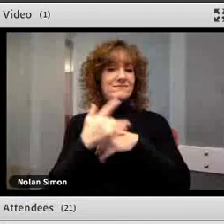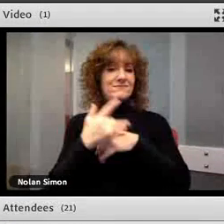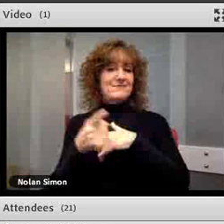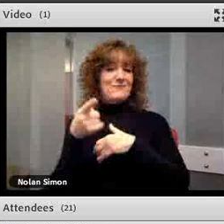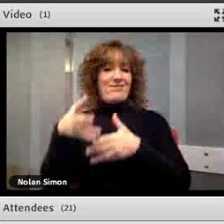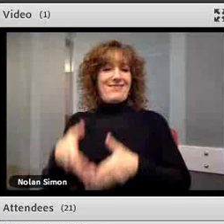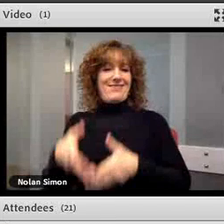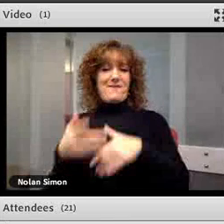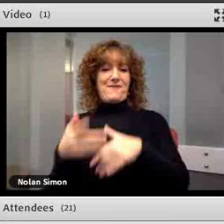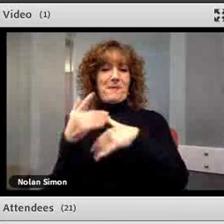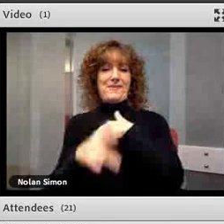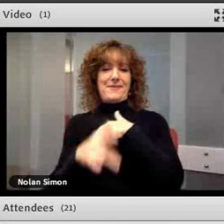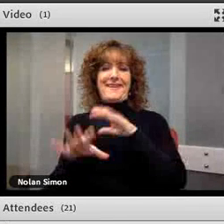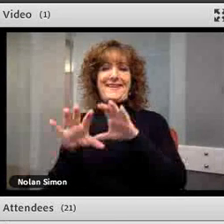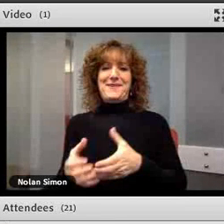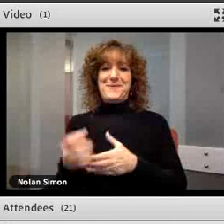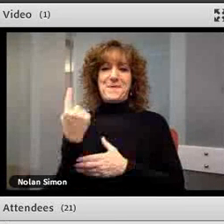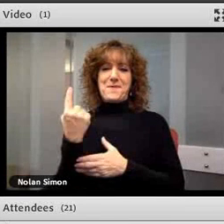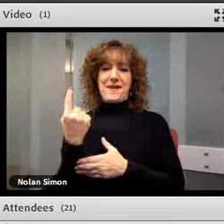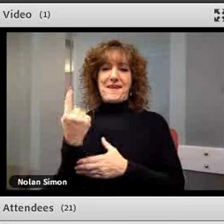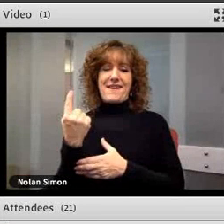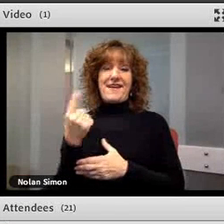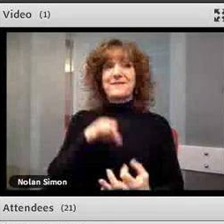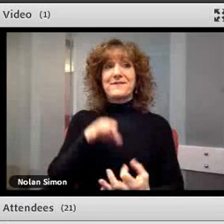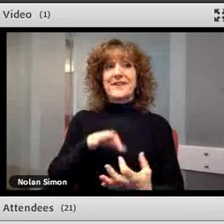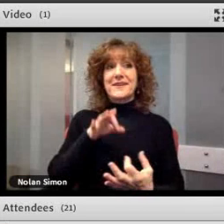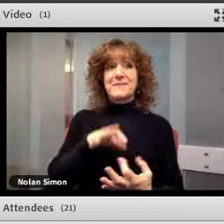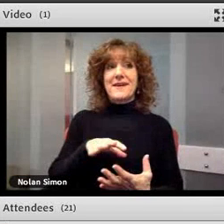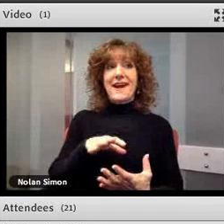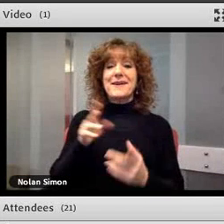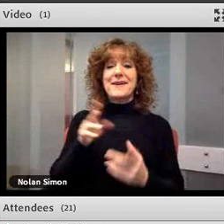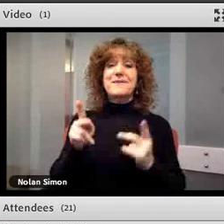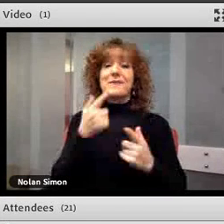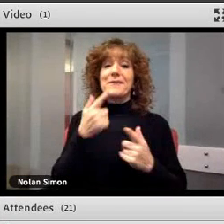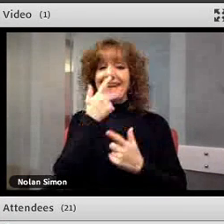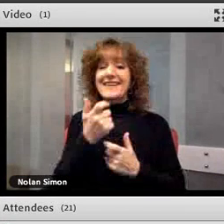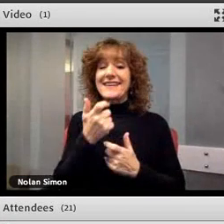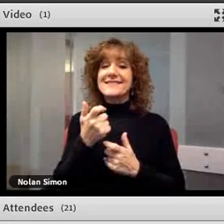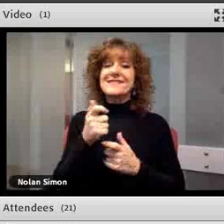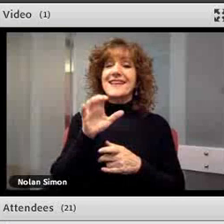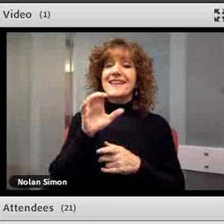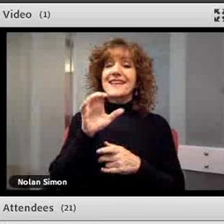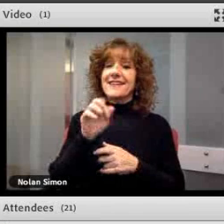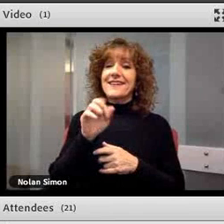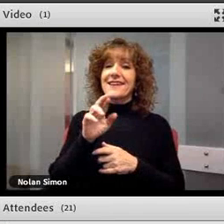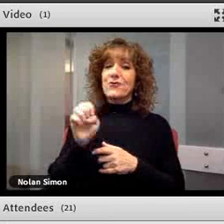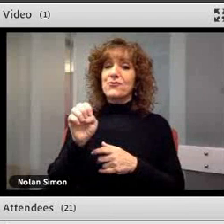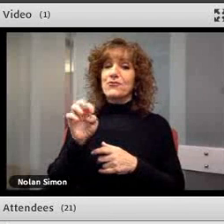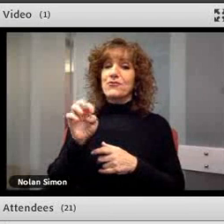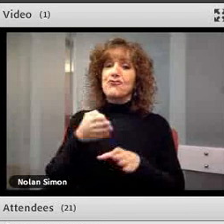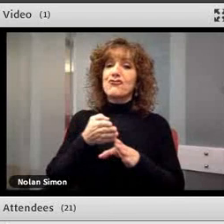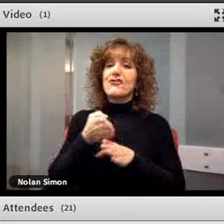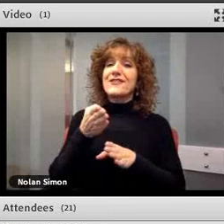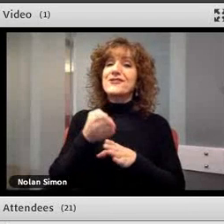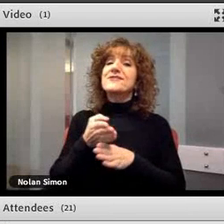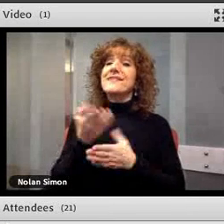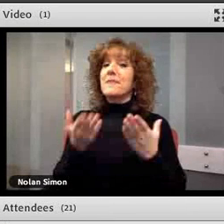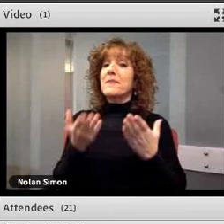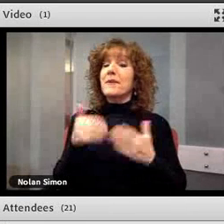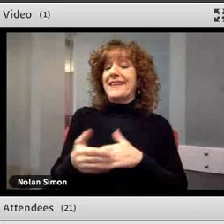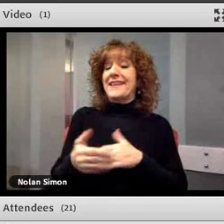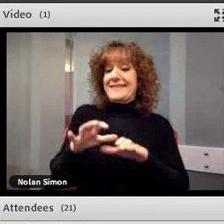category. Feedback I'm getting at this point is people are interested in careers, so that may be the next category that fills this